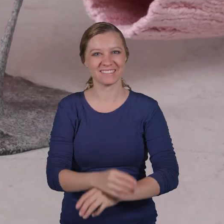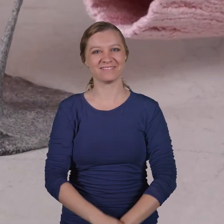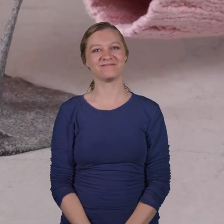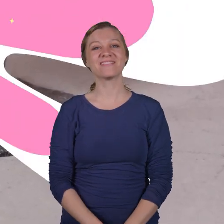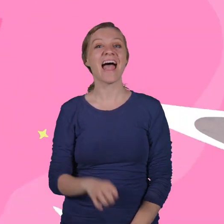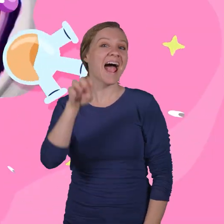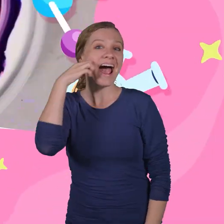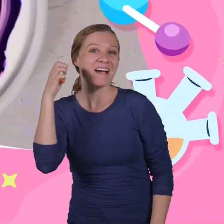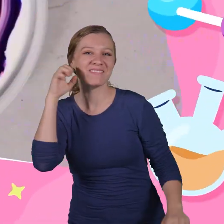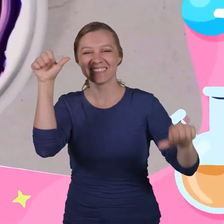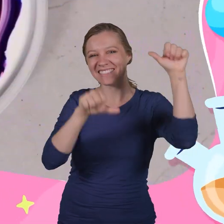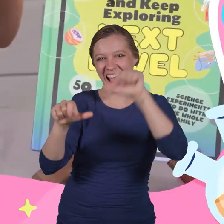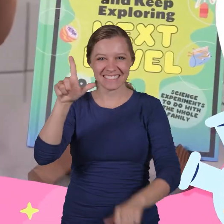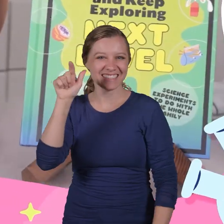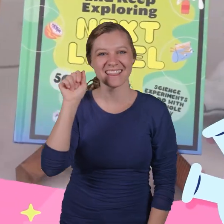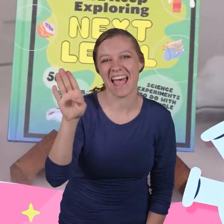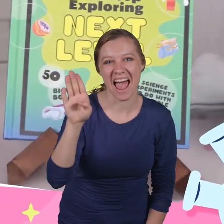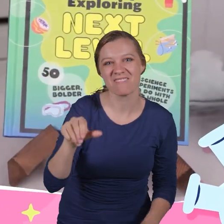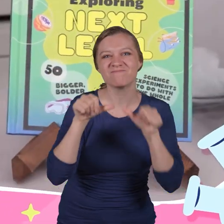world.